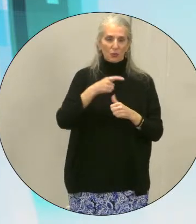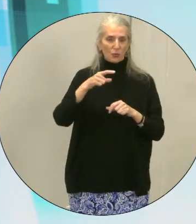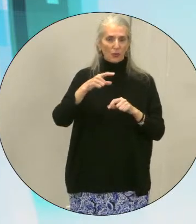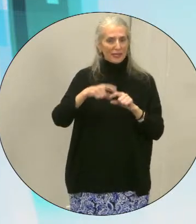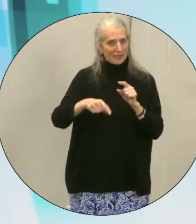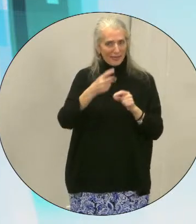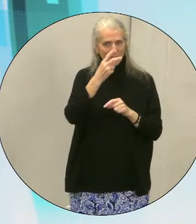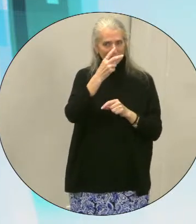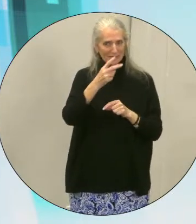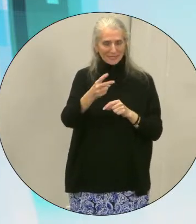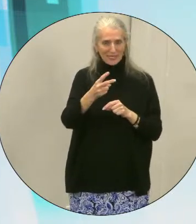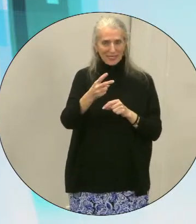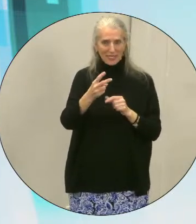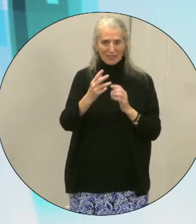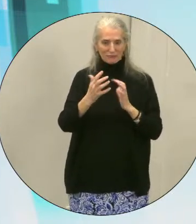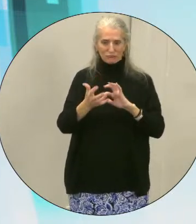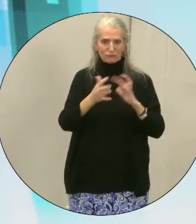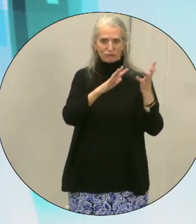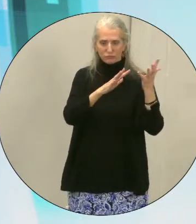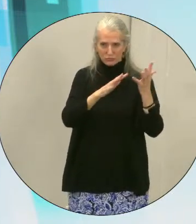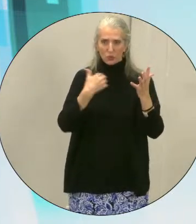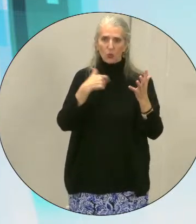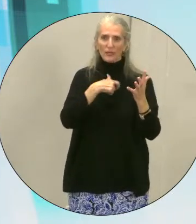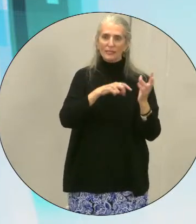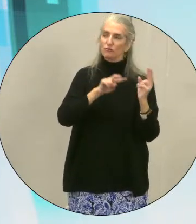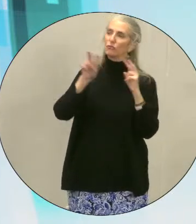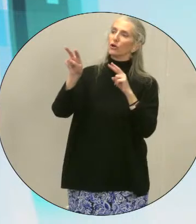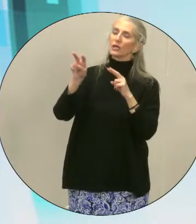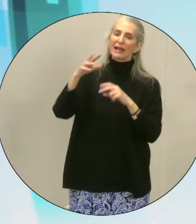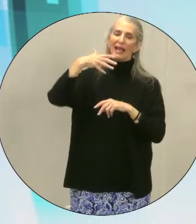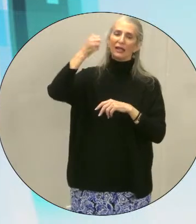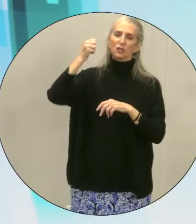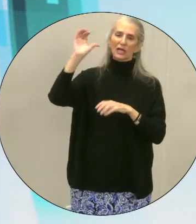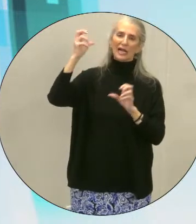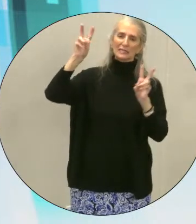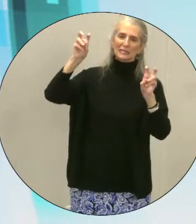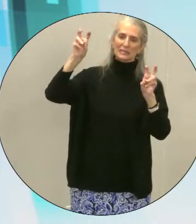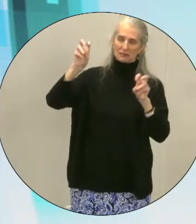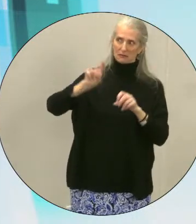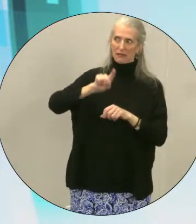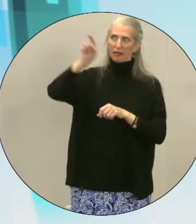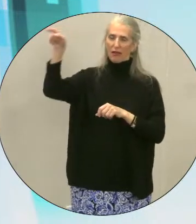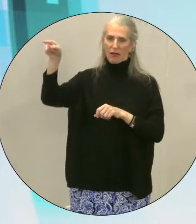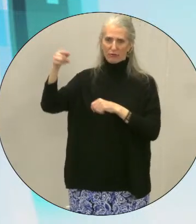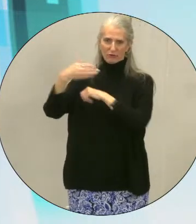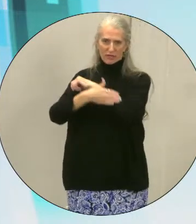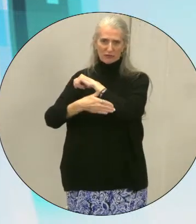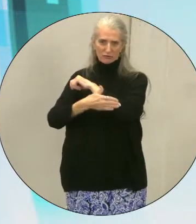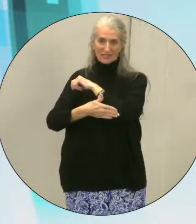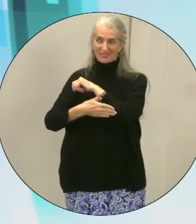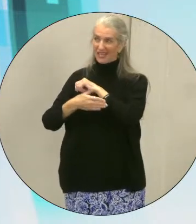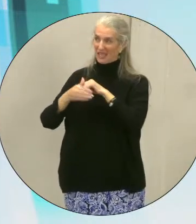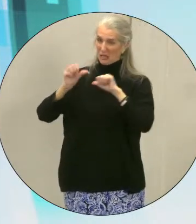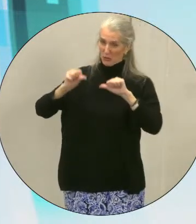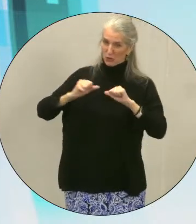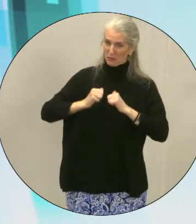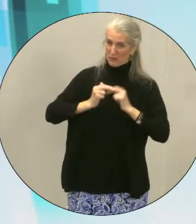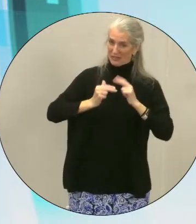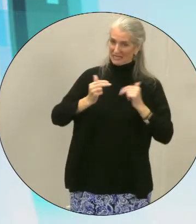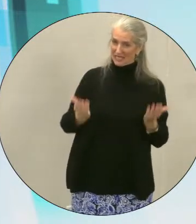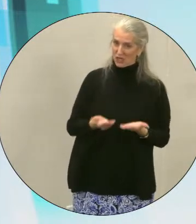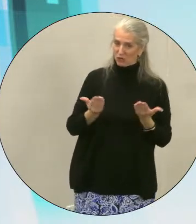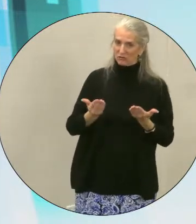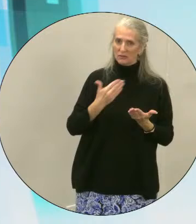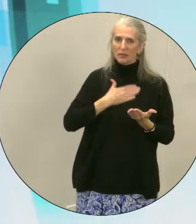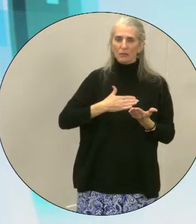it. We only need to look to our elder cousins overseas to see the thriving societies we could be building here. Please consider the